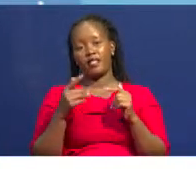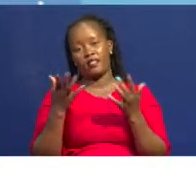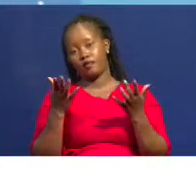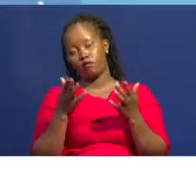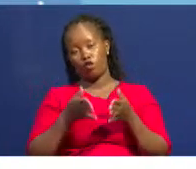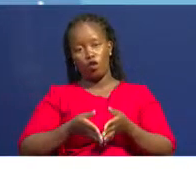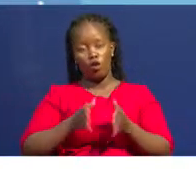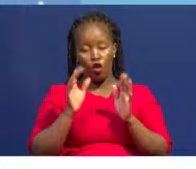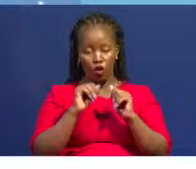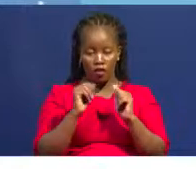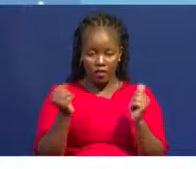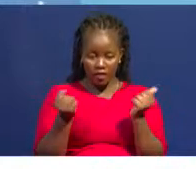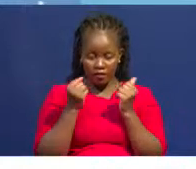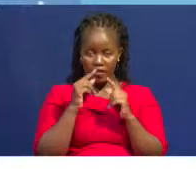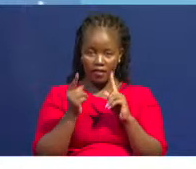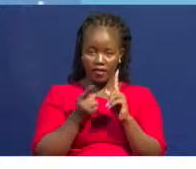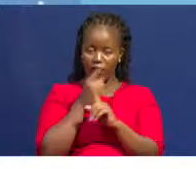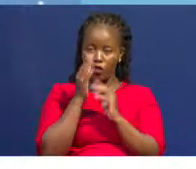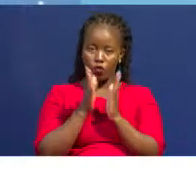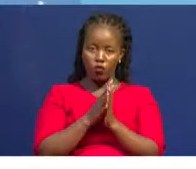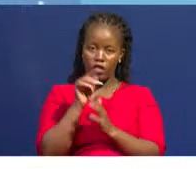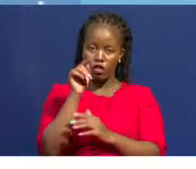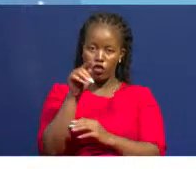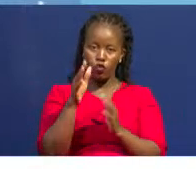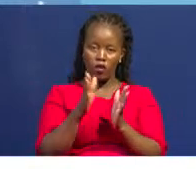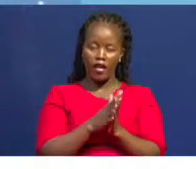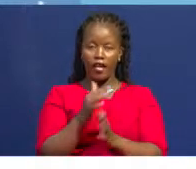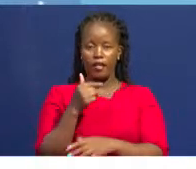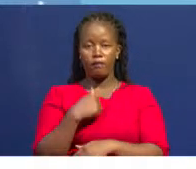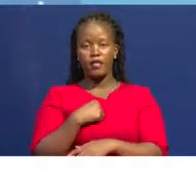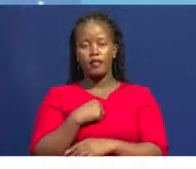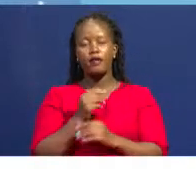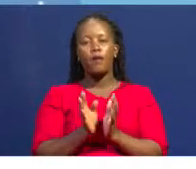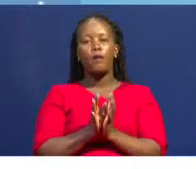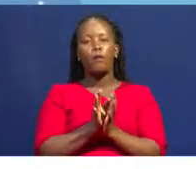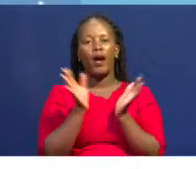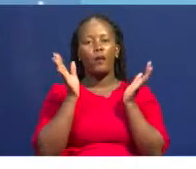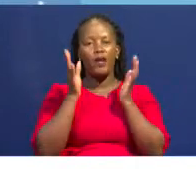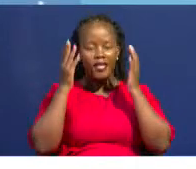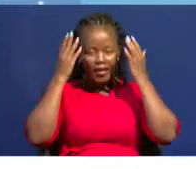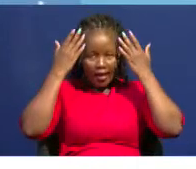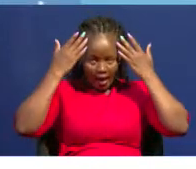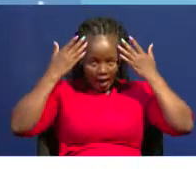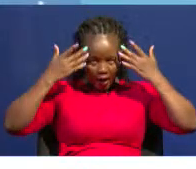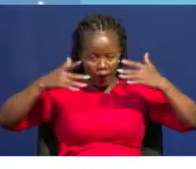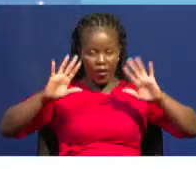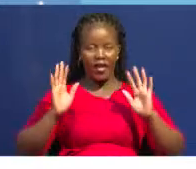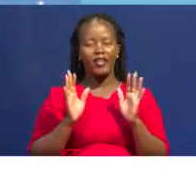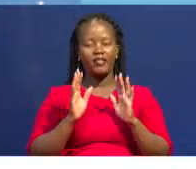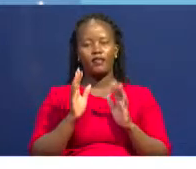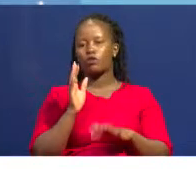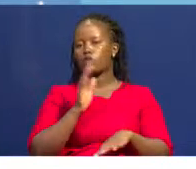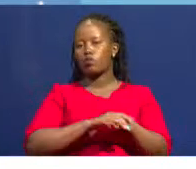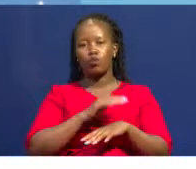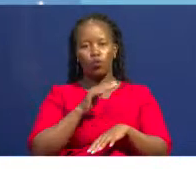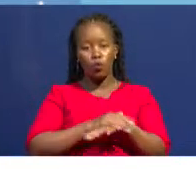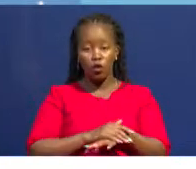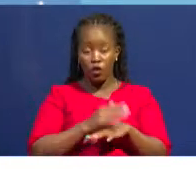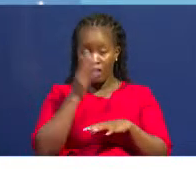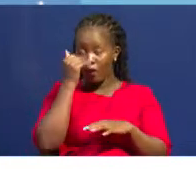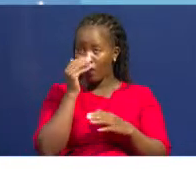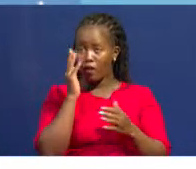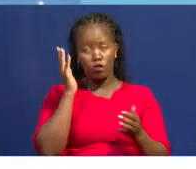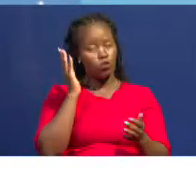safety begins with you and me, and public awareness really is wanting. We need to do more because the